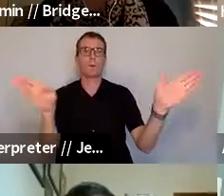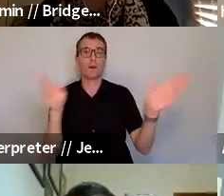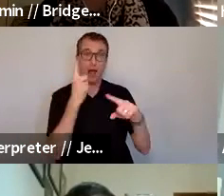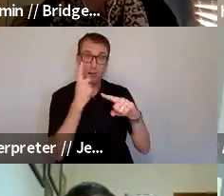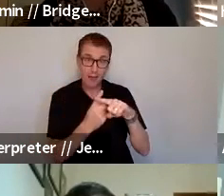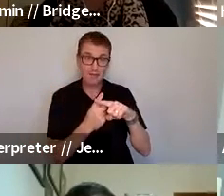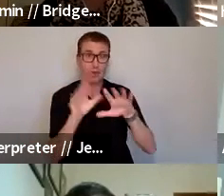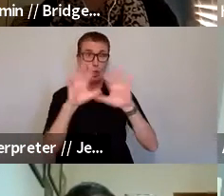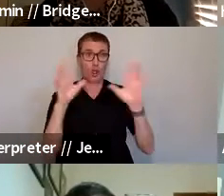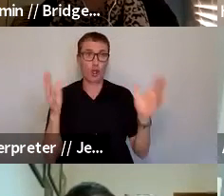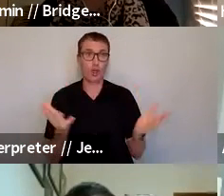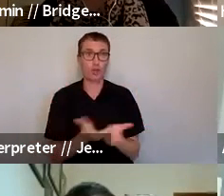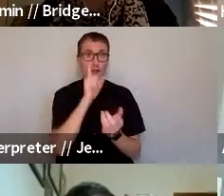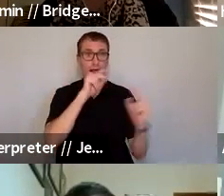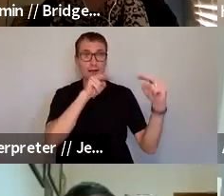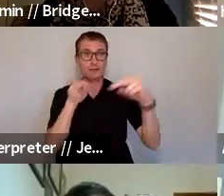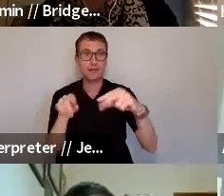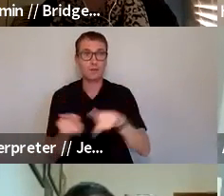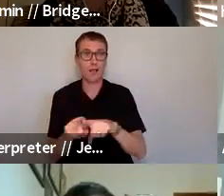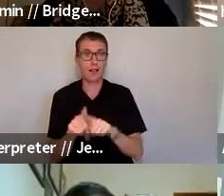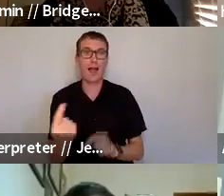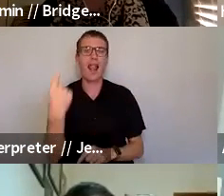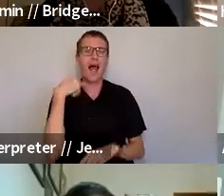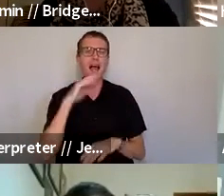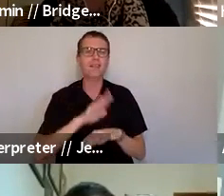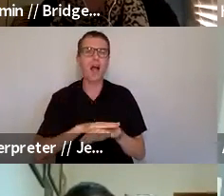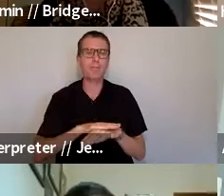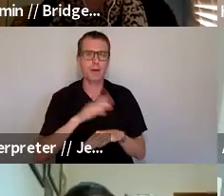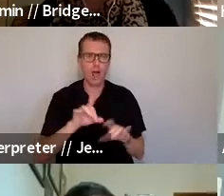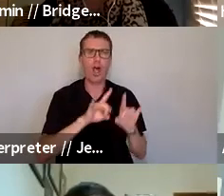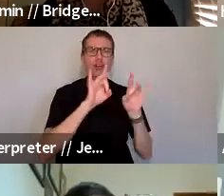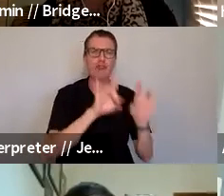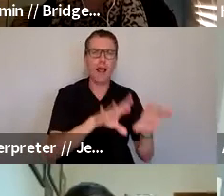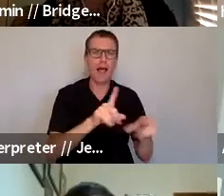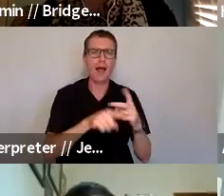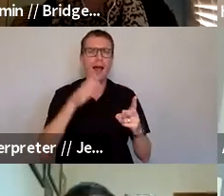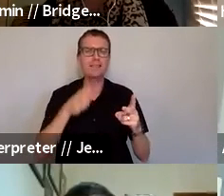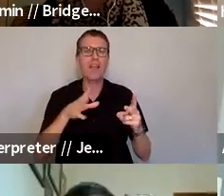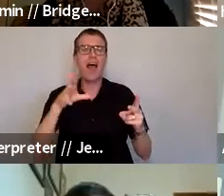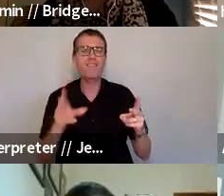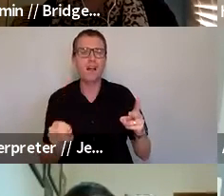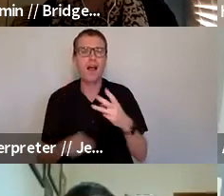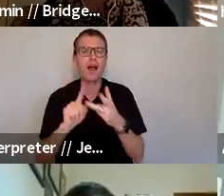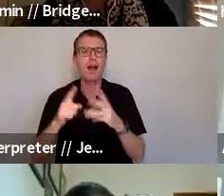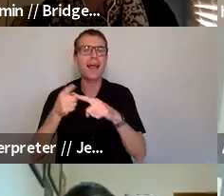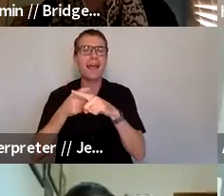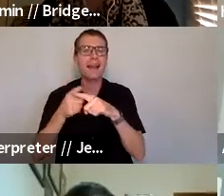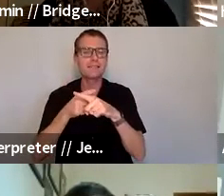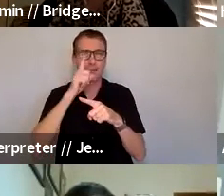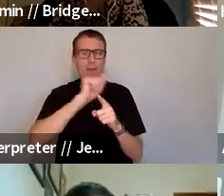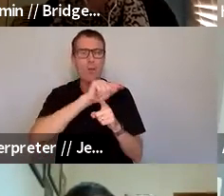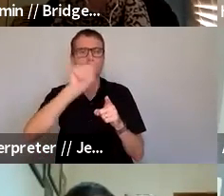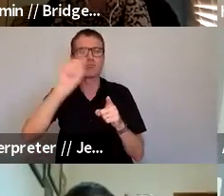much greater. I know that for the last one we had people tuning in from Australia, South Africa and the UK, so we're actually spreading, yes you